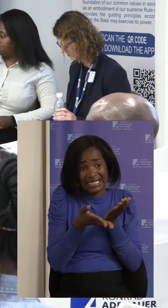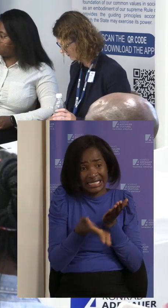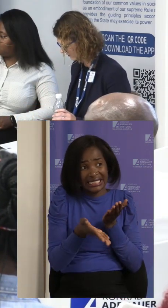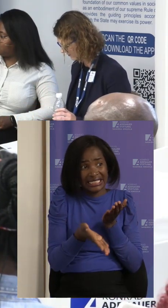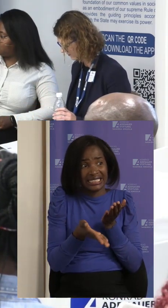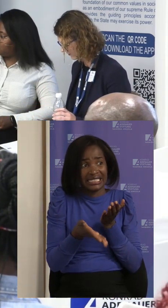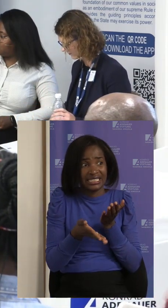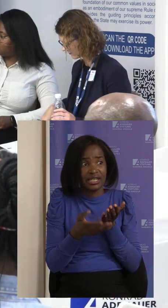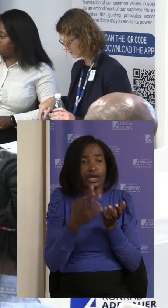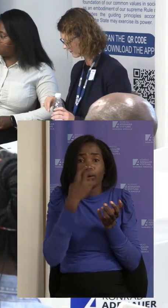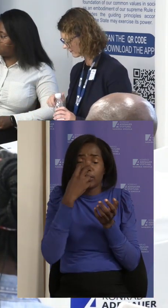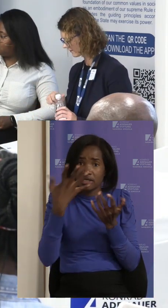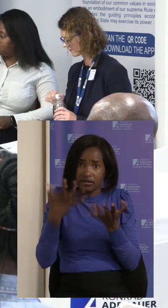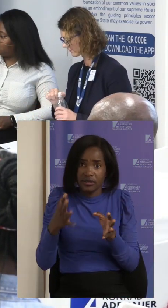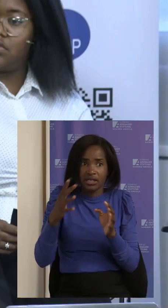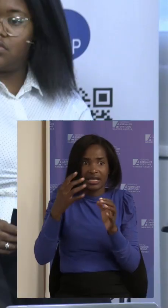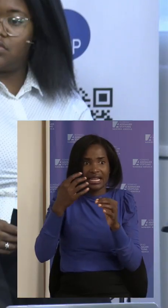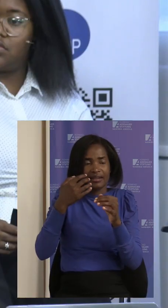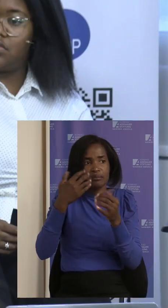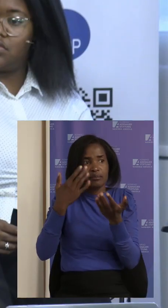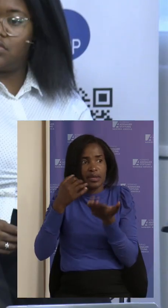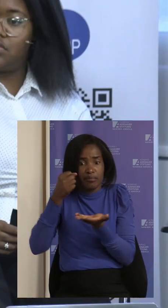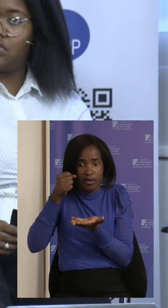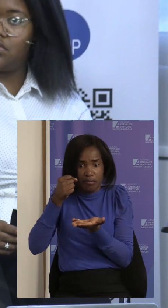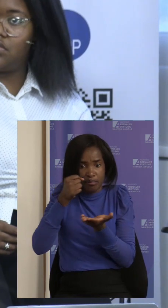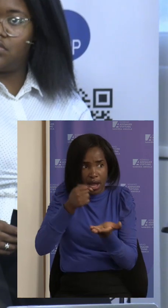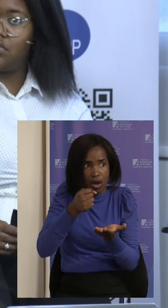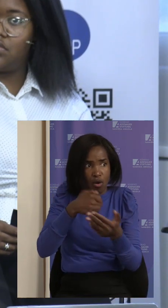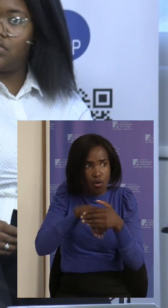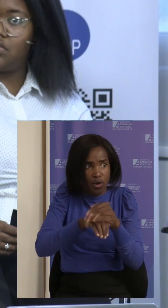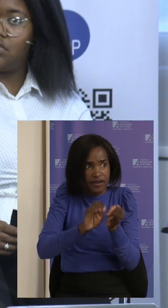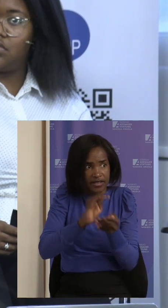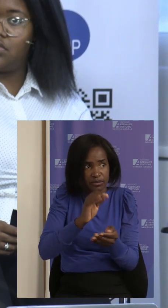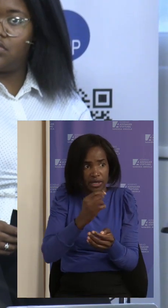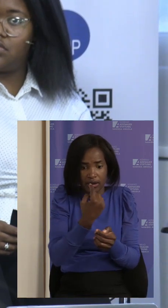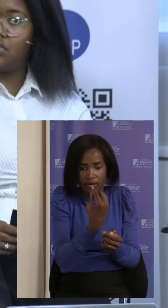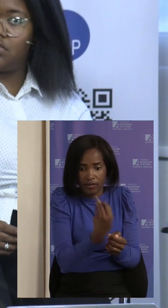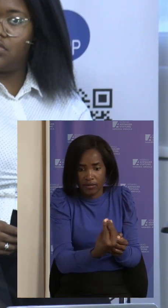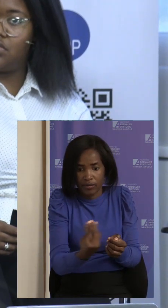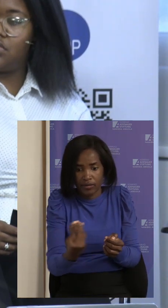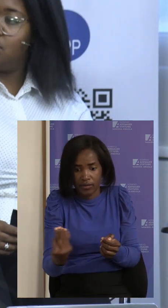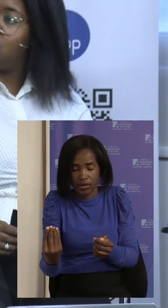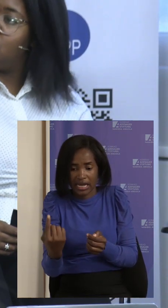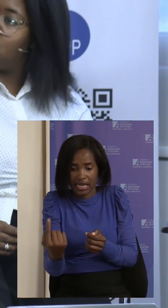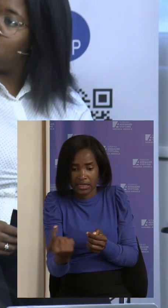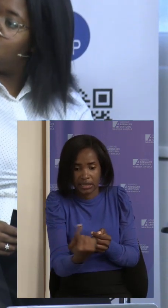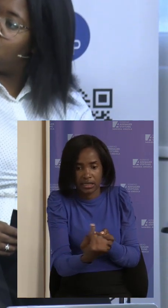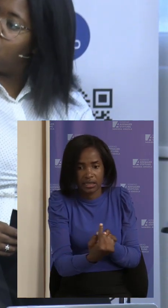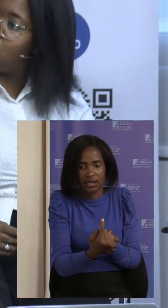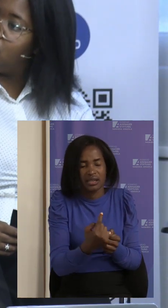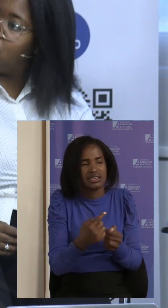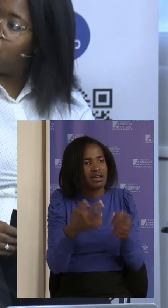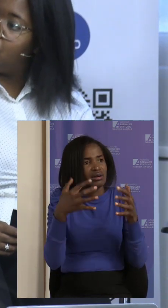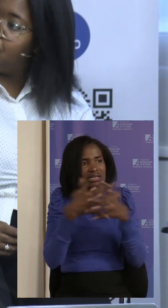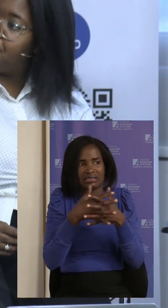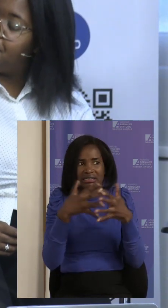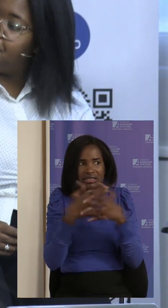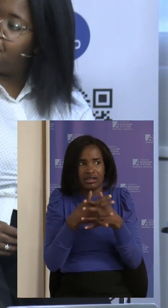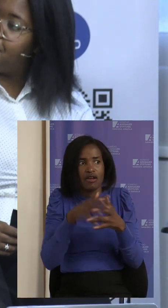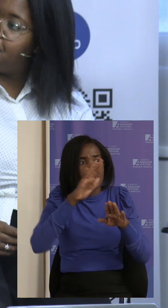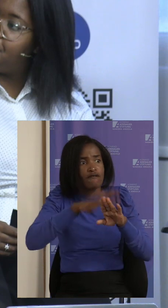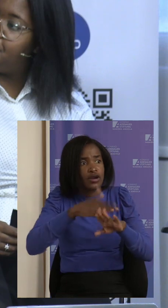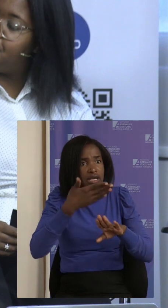we see that the investment per learner, per phase, is distorted. For example,